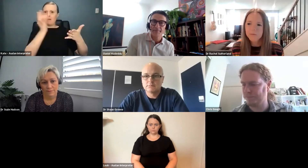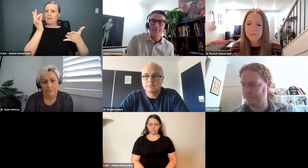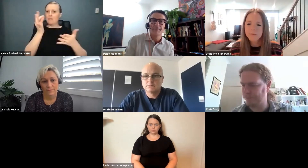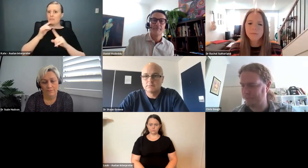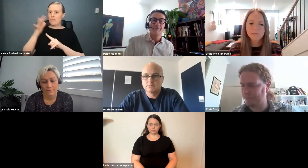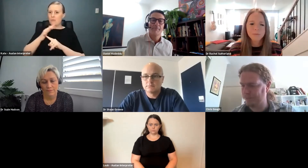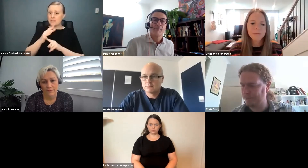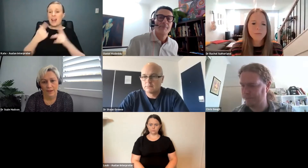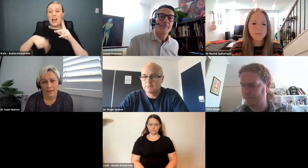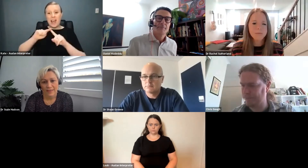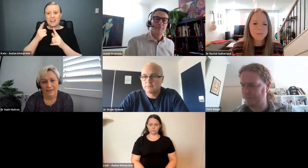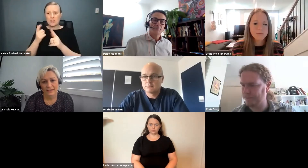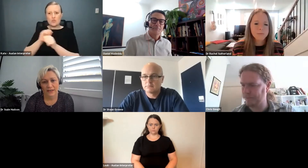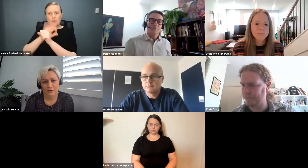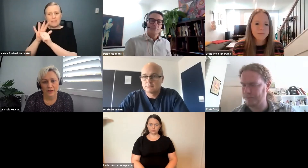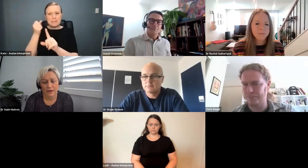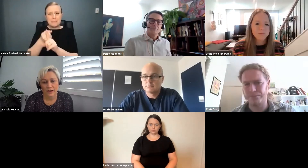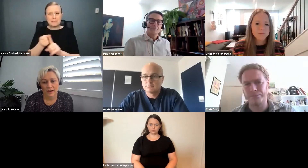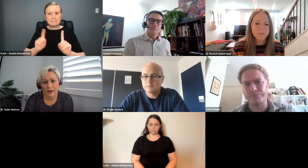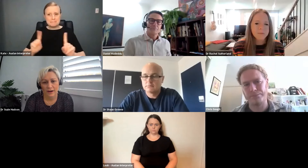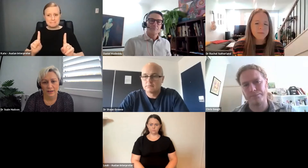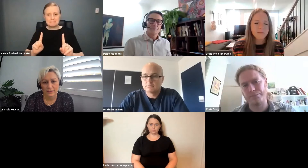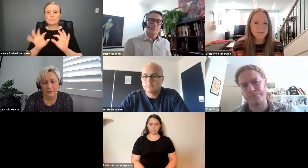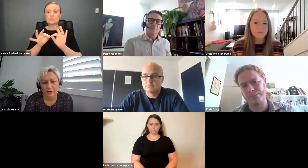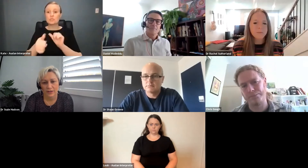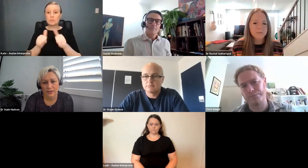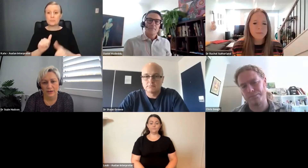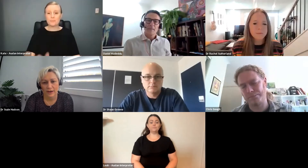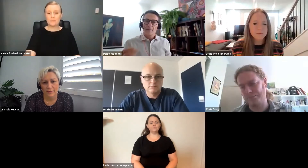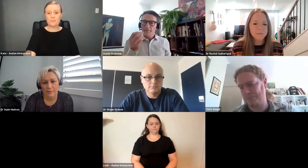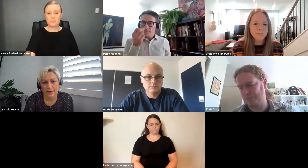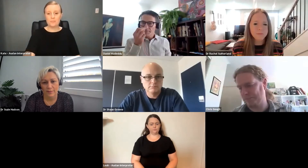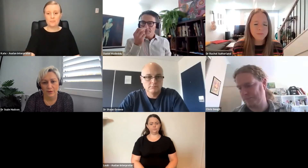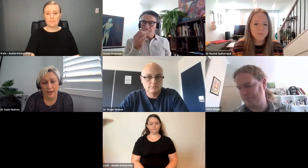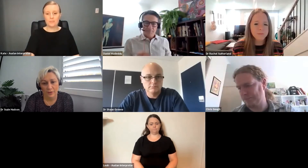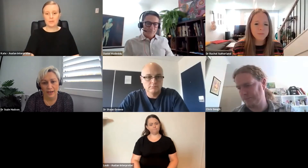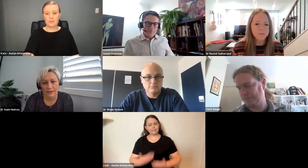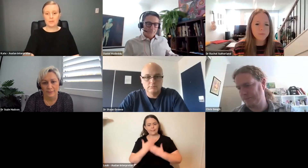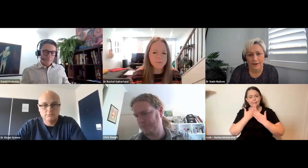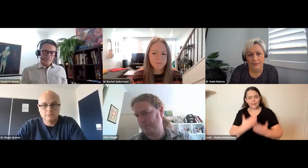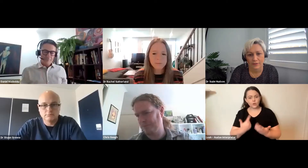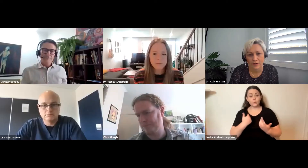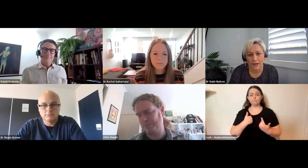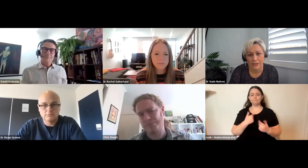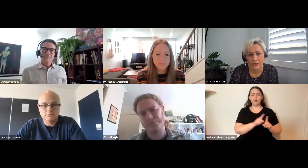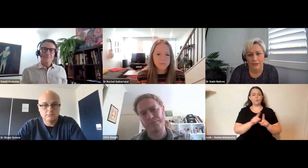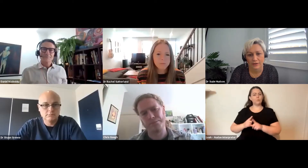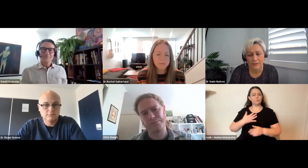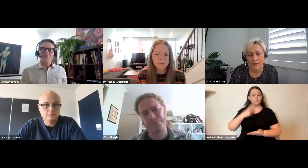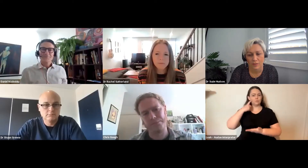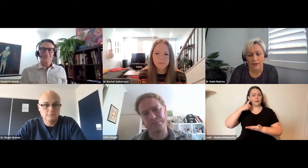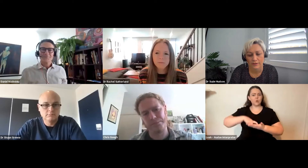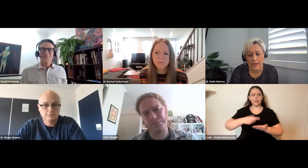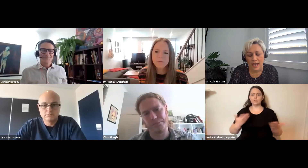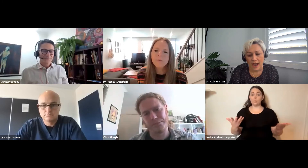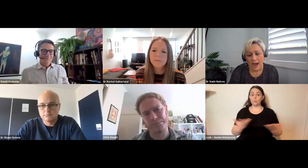overlay. Thanks, Daniel, and I'd like to acknowledge that I'm on Gadigal land as part of the Eora Nation here in New